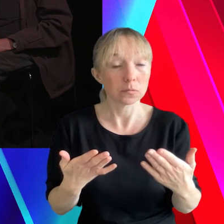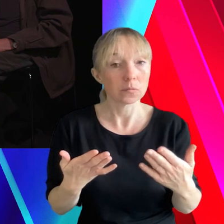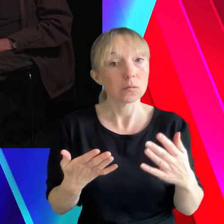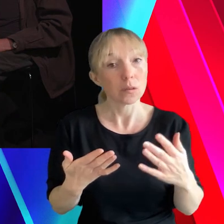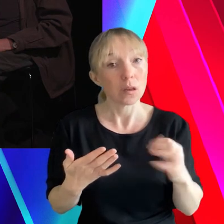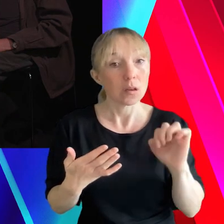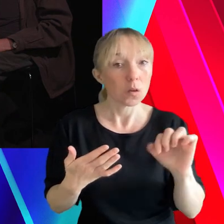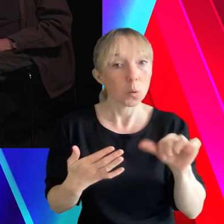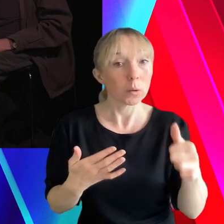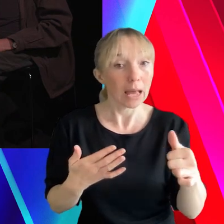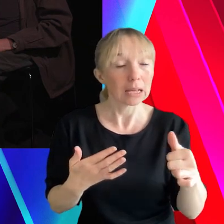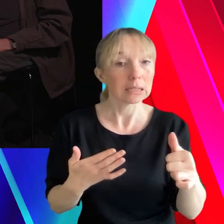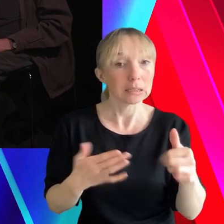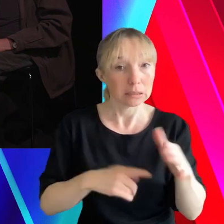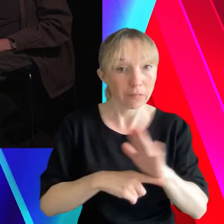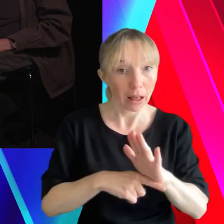your next film